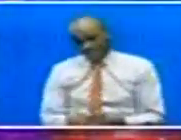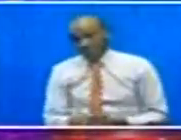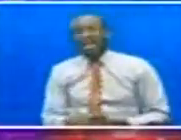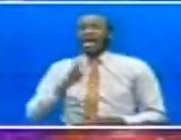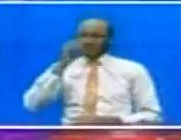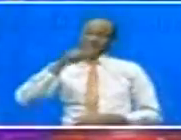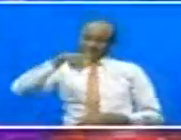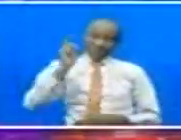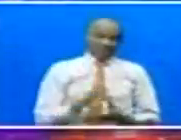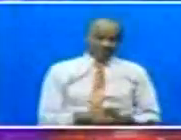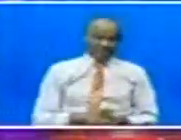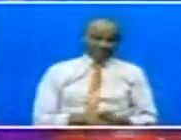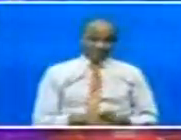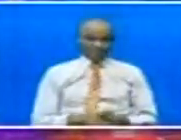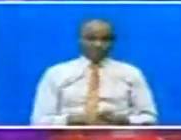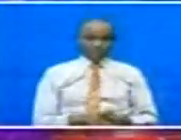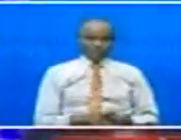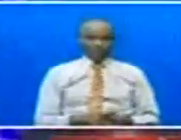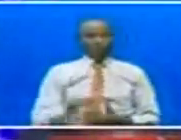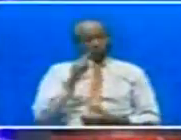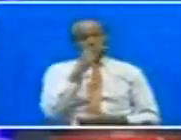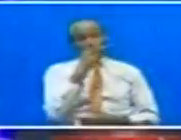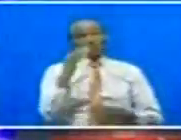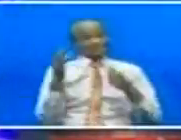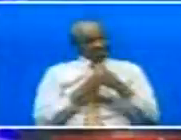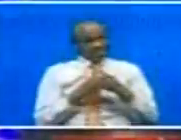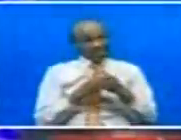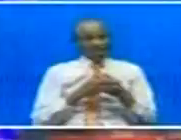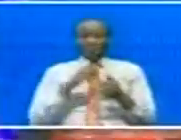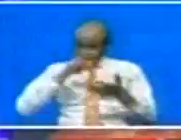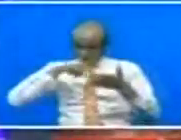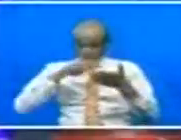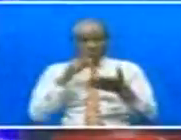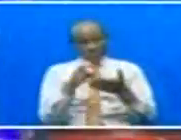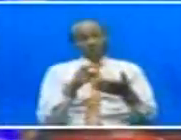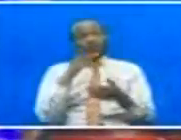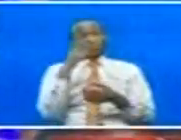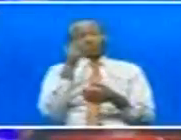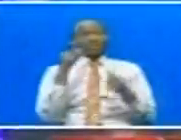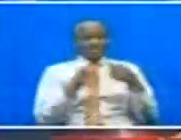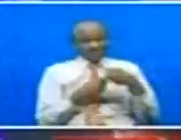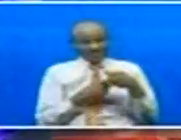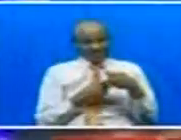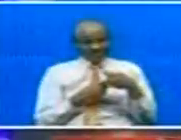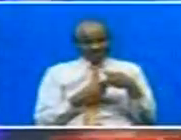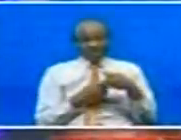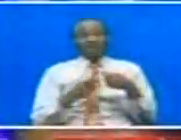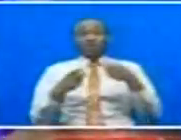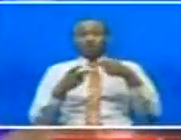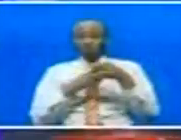MPs themselves, as you know, from 2008, Betty, you know, I wrote about it, from 2006,